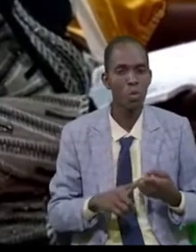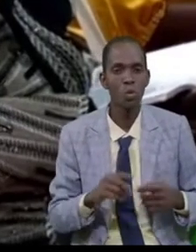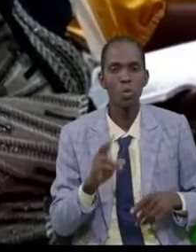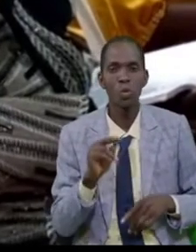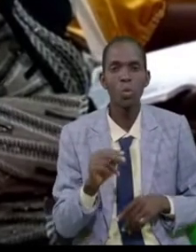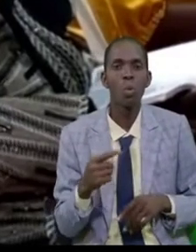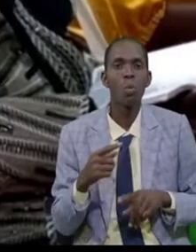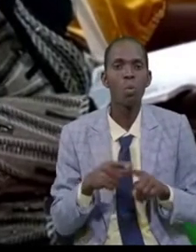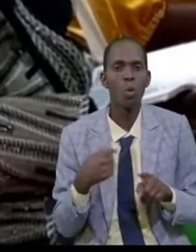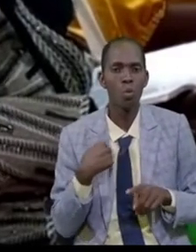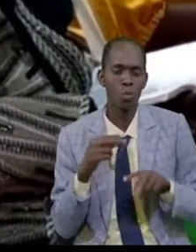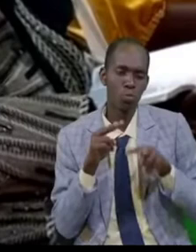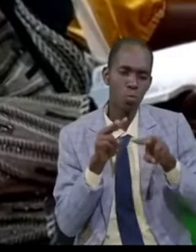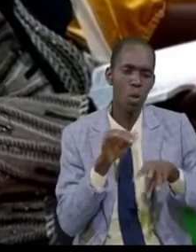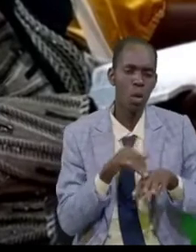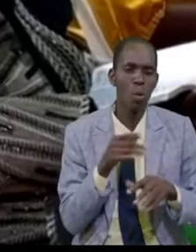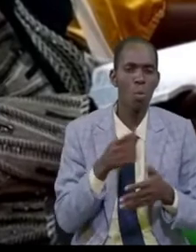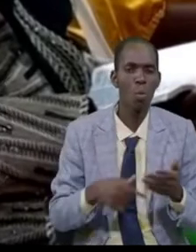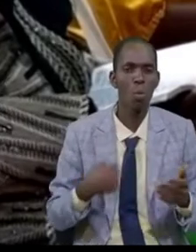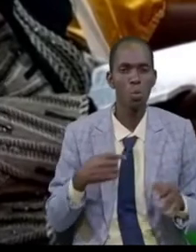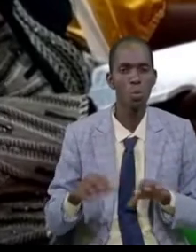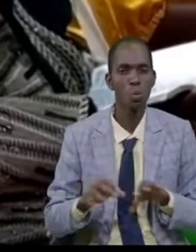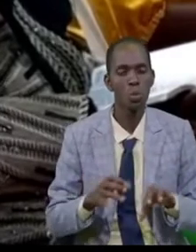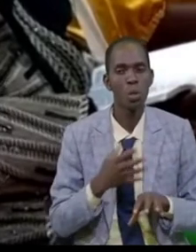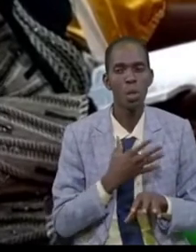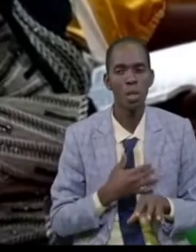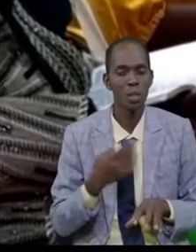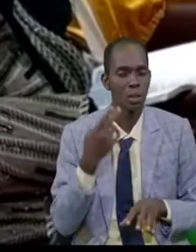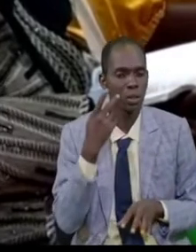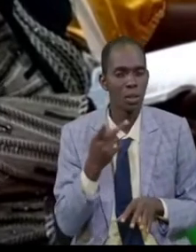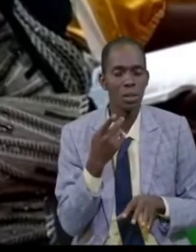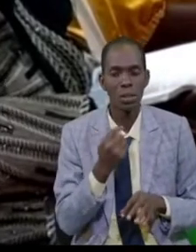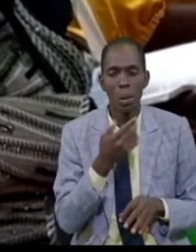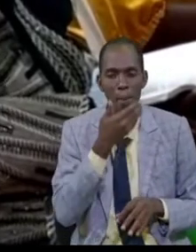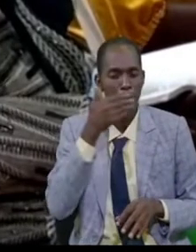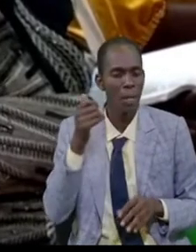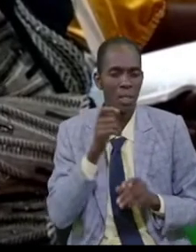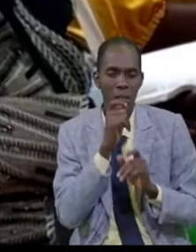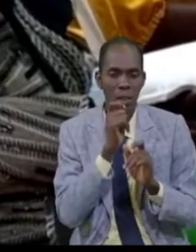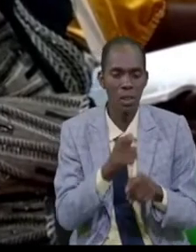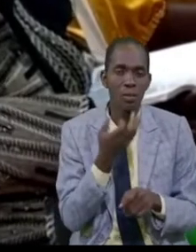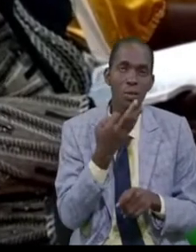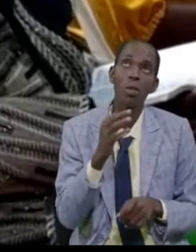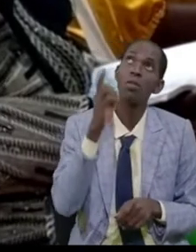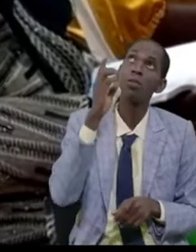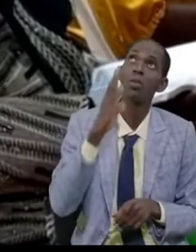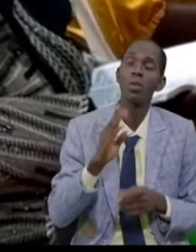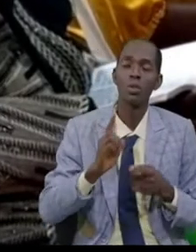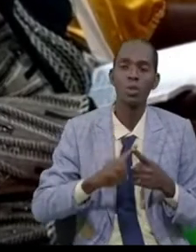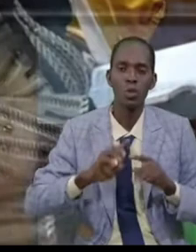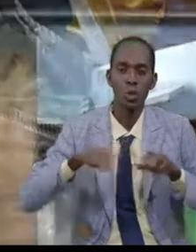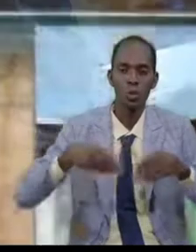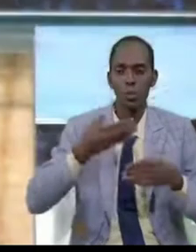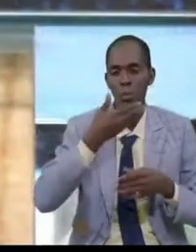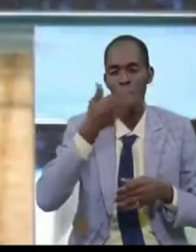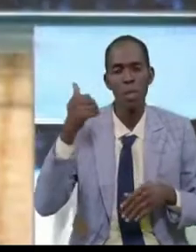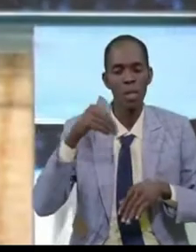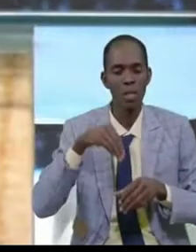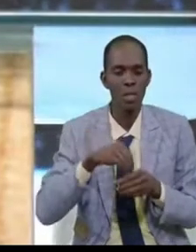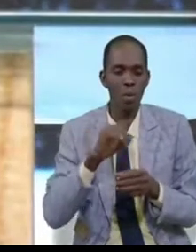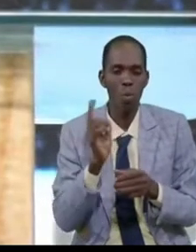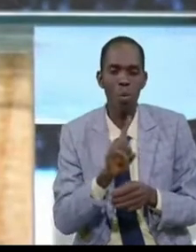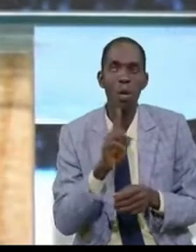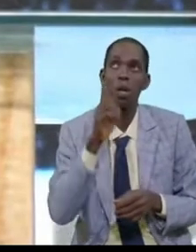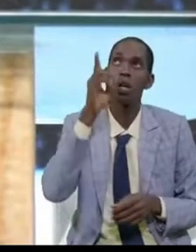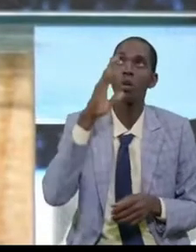we're doing, and then we get the best gifts of God to be the best in that area God has